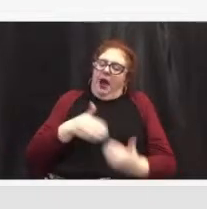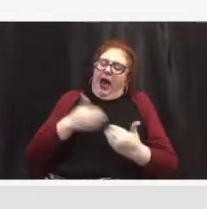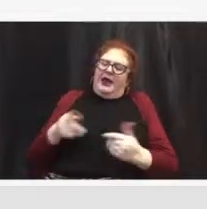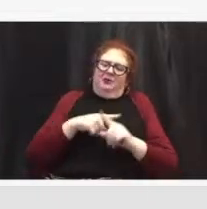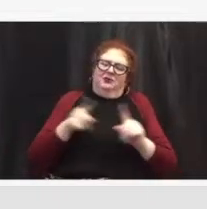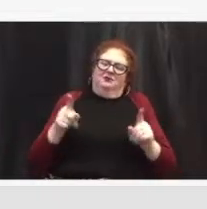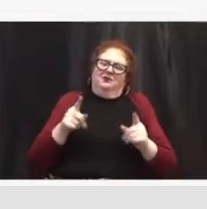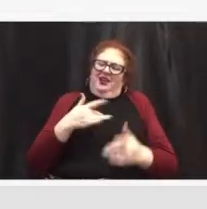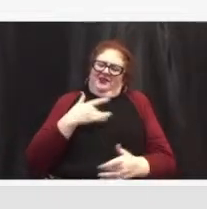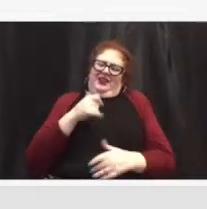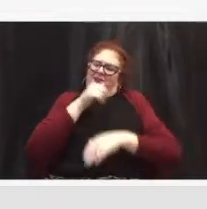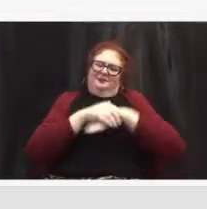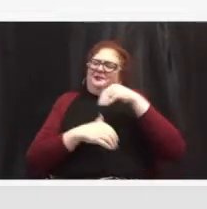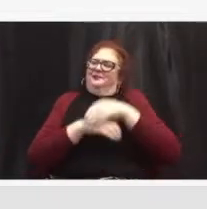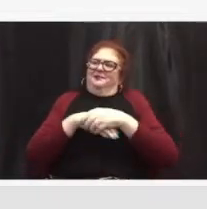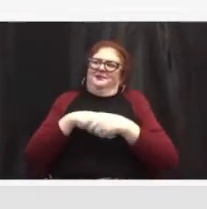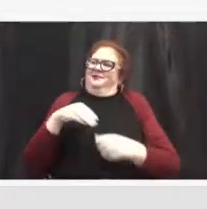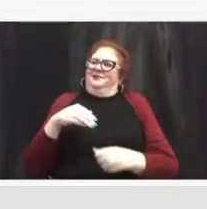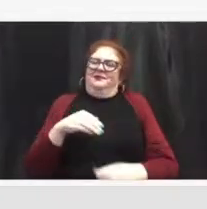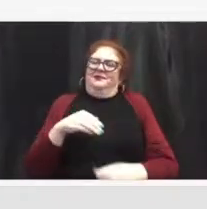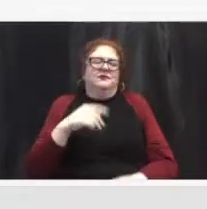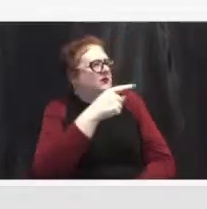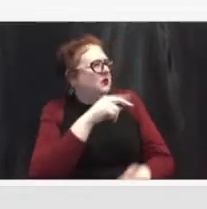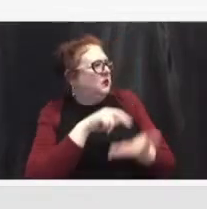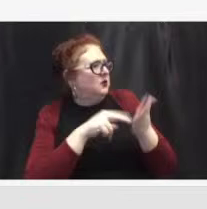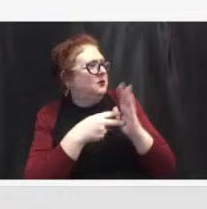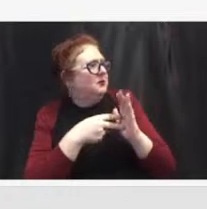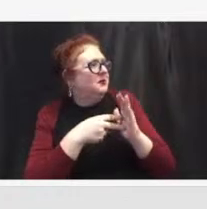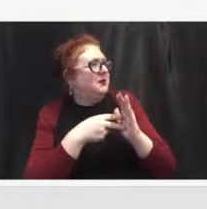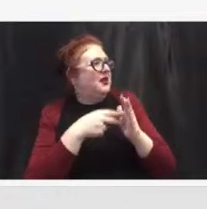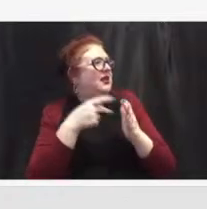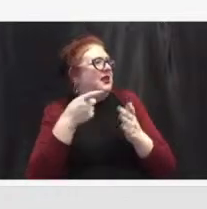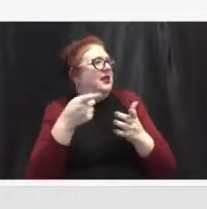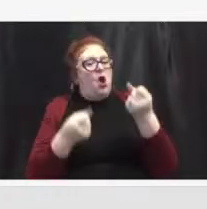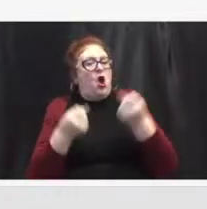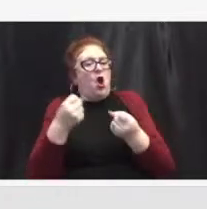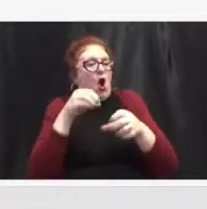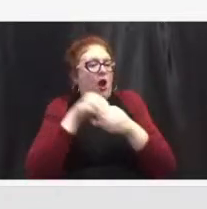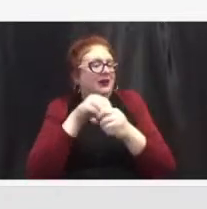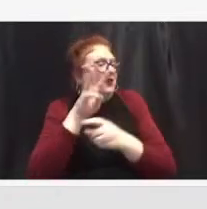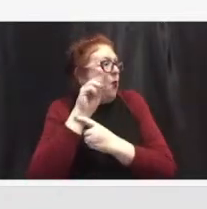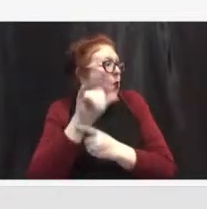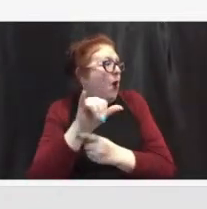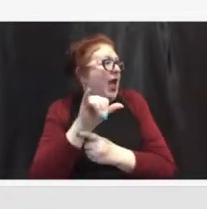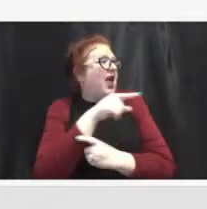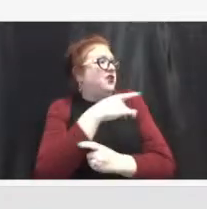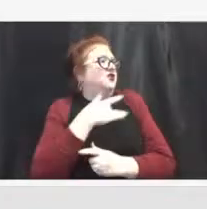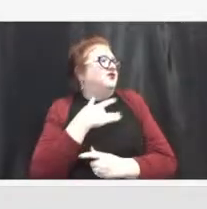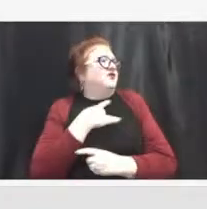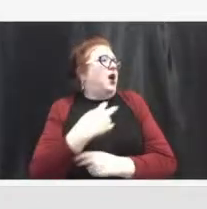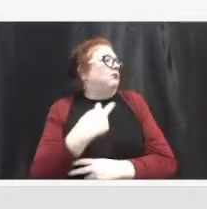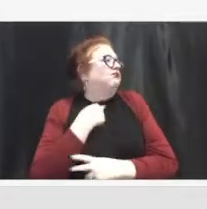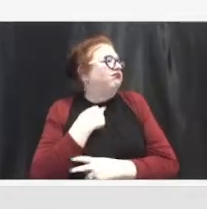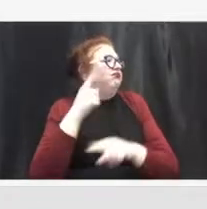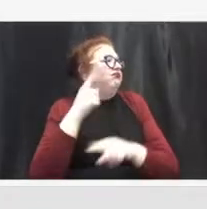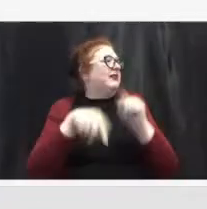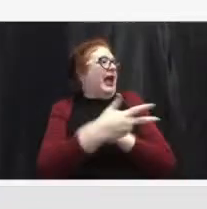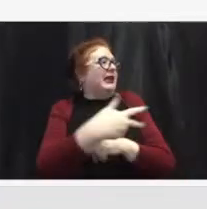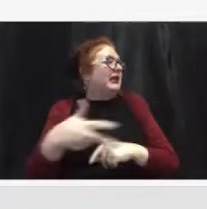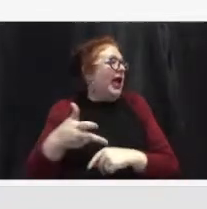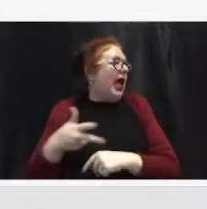by you saying uncomfortable, are you meaning, for the example, like saying the car is in the way, you can't get out, your car is blocked, and you have to call